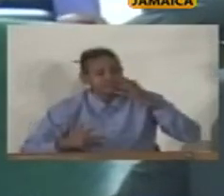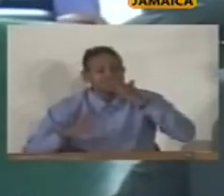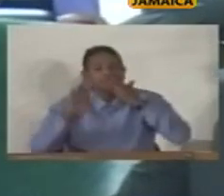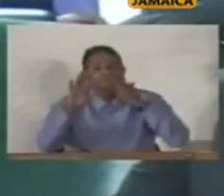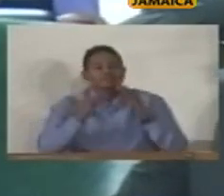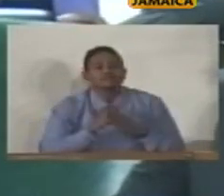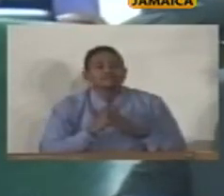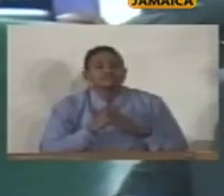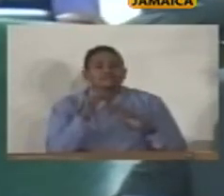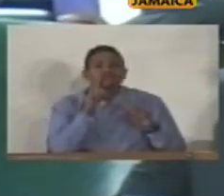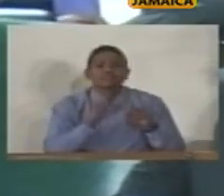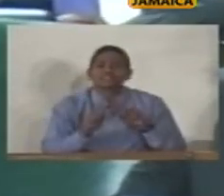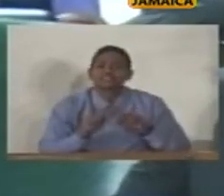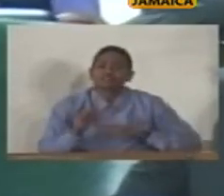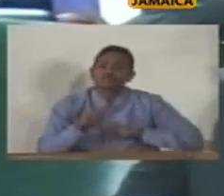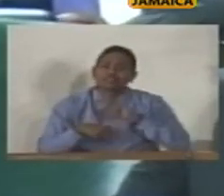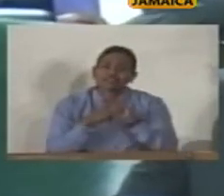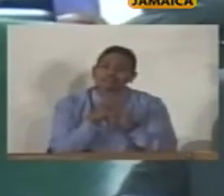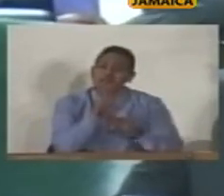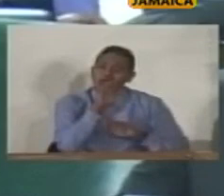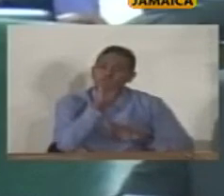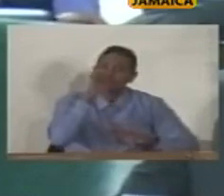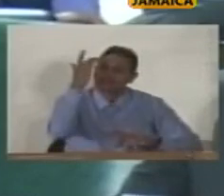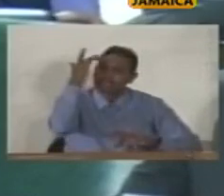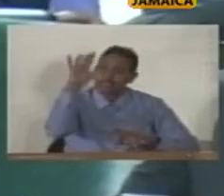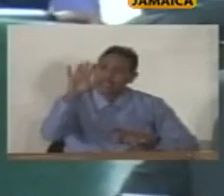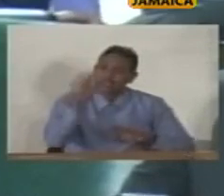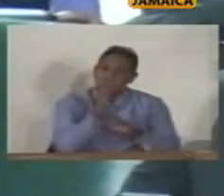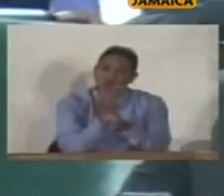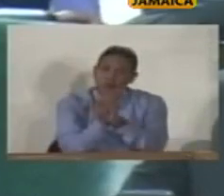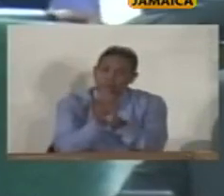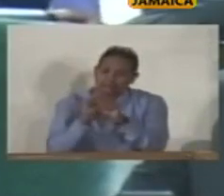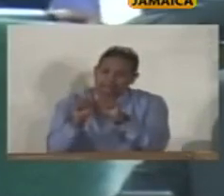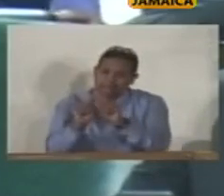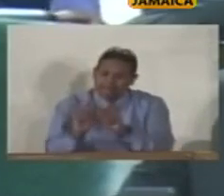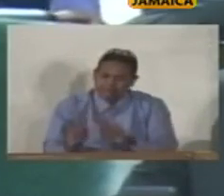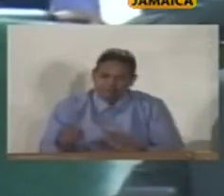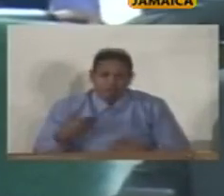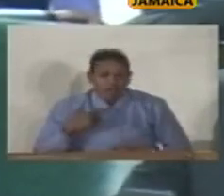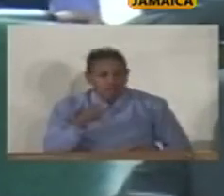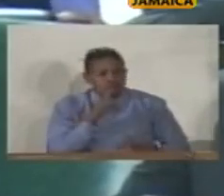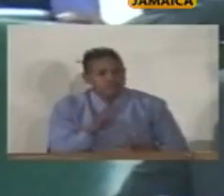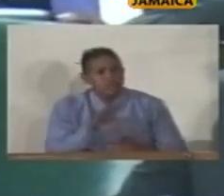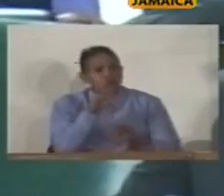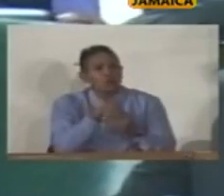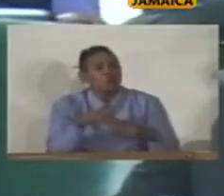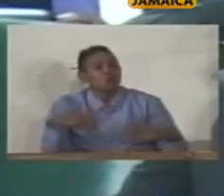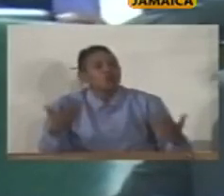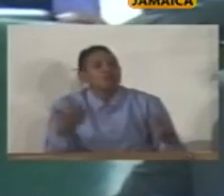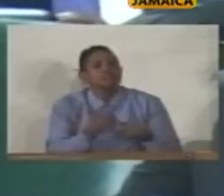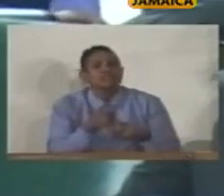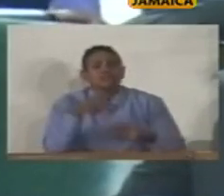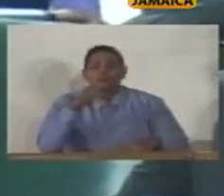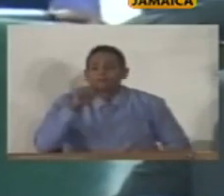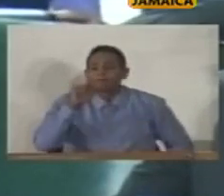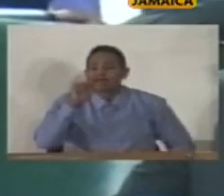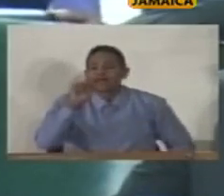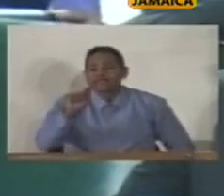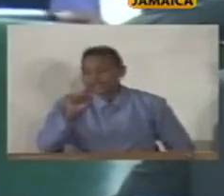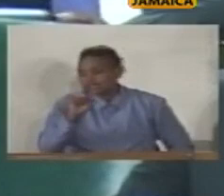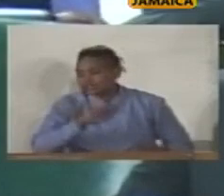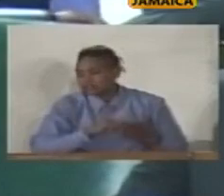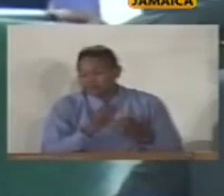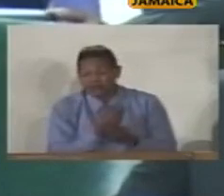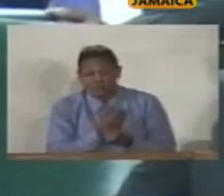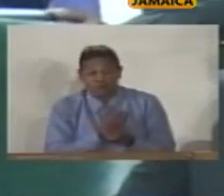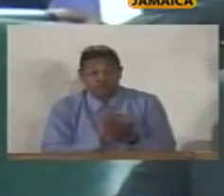There are different types of intellectual property, and it includes patents, which are property